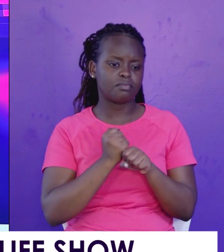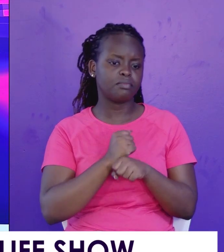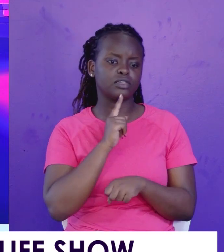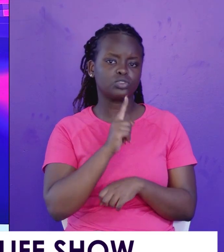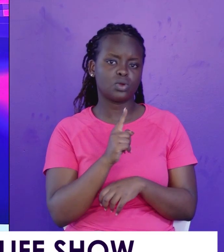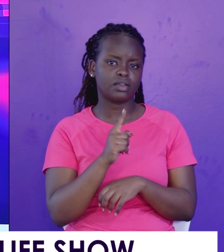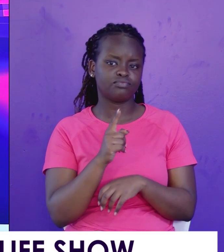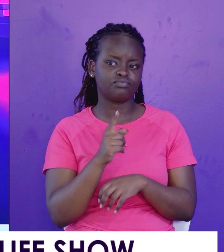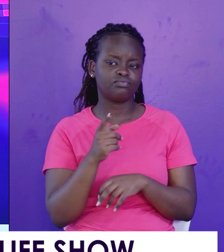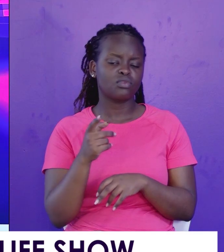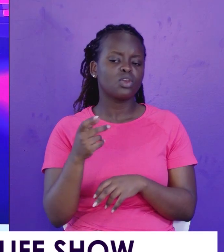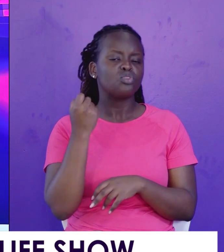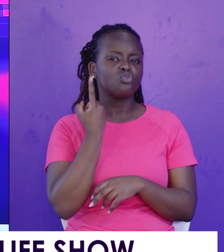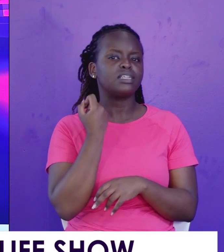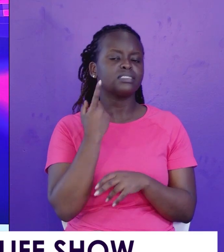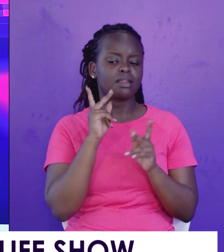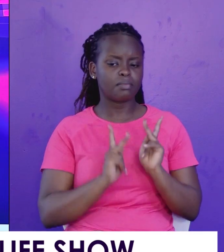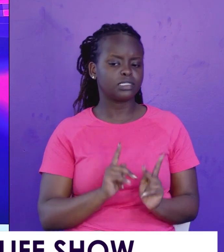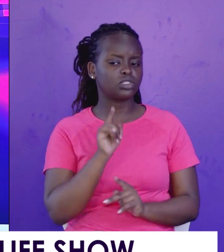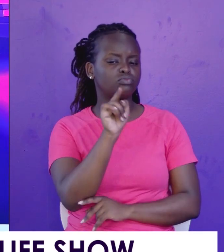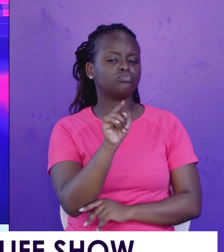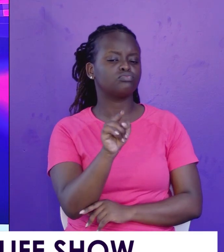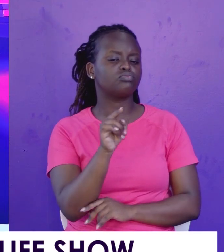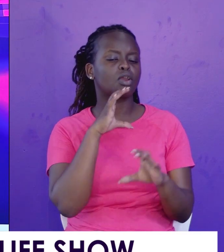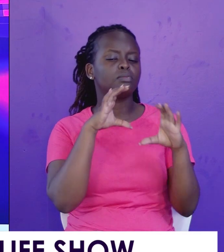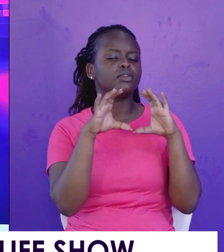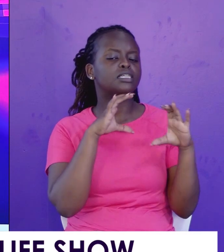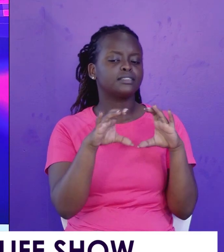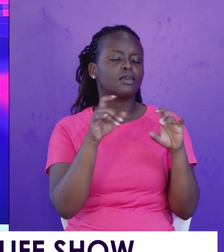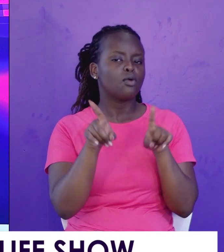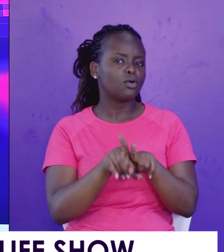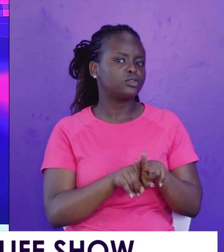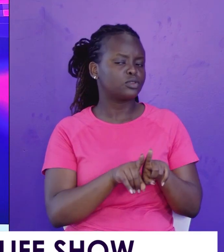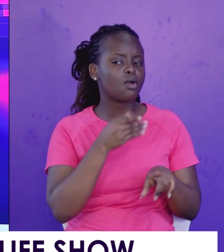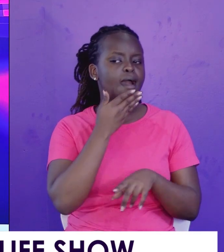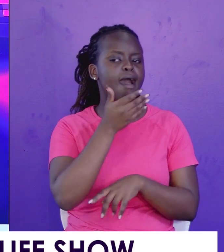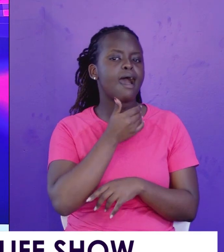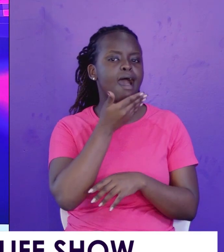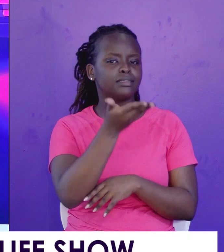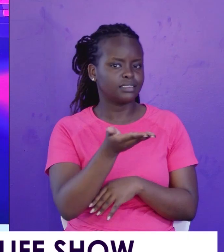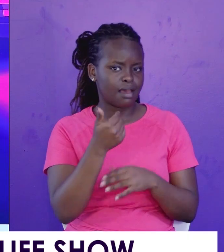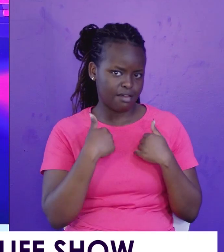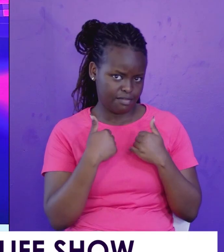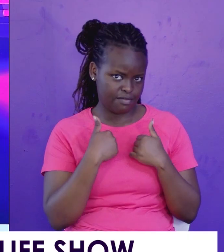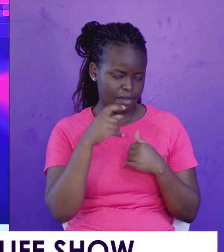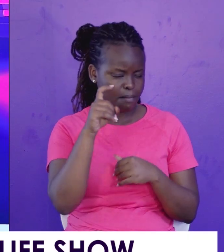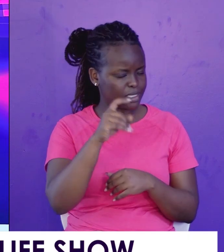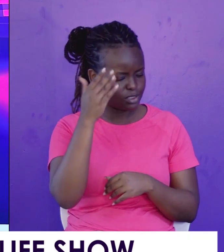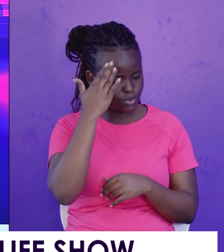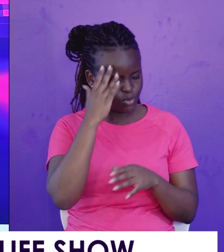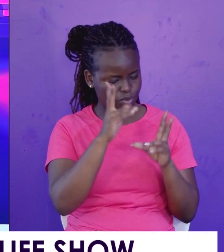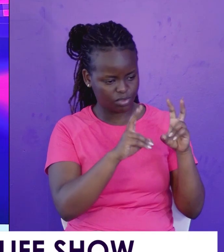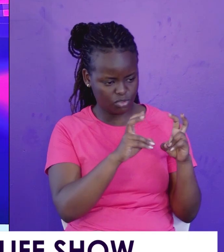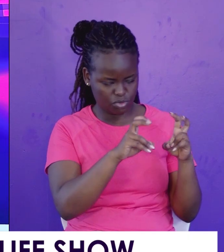get what the person who you are talking to or communicating to is also responding? So you must also know those issues.